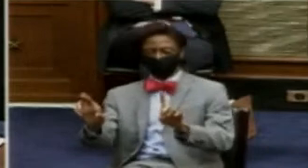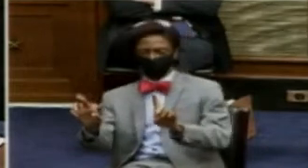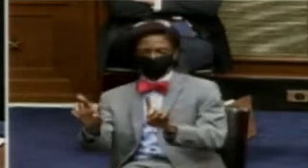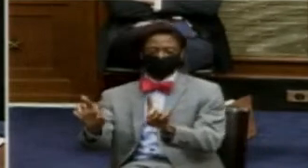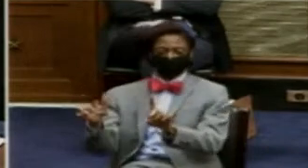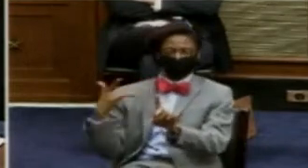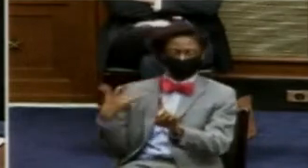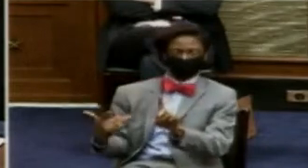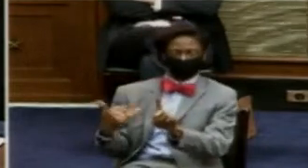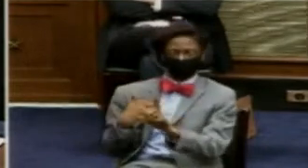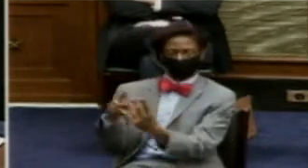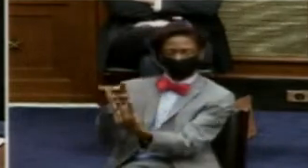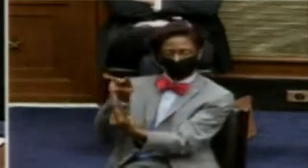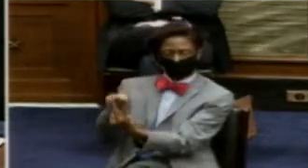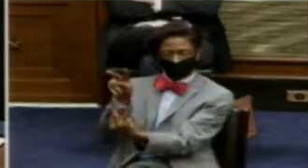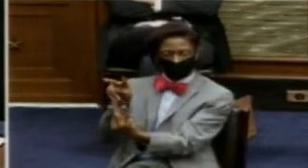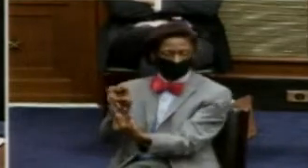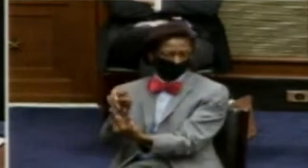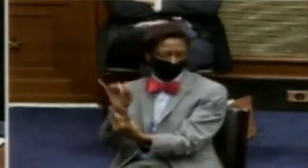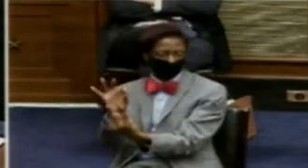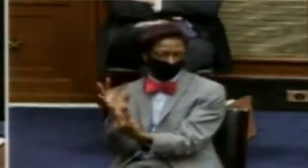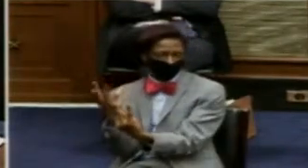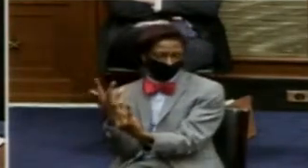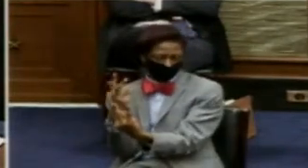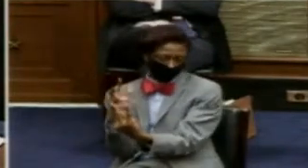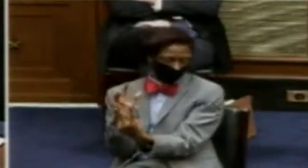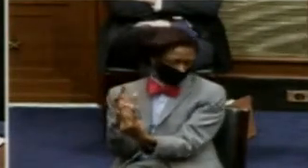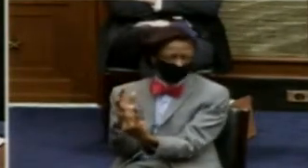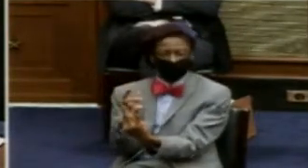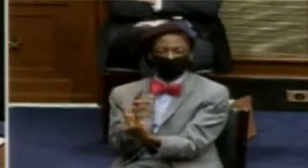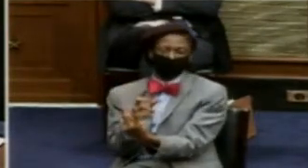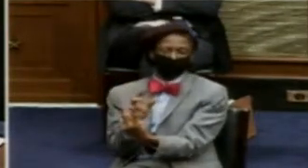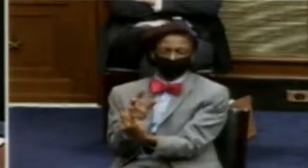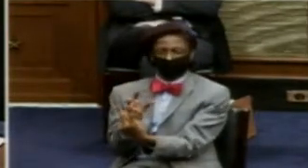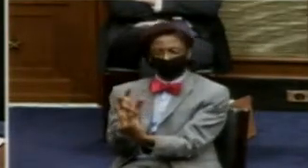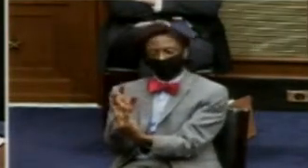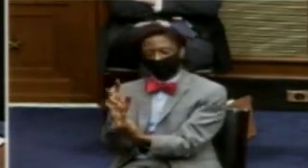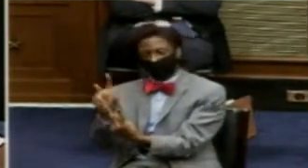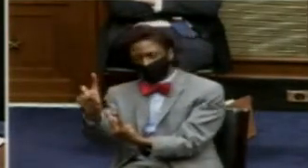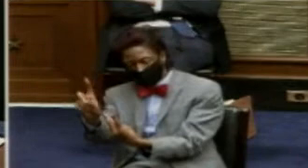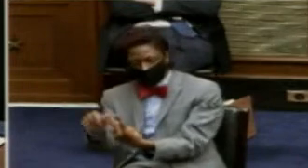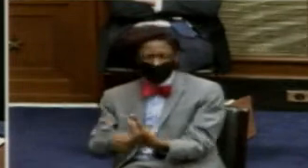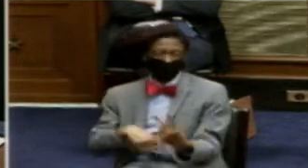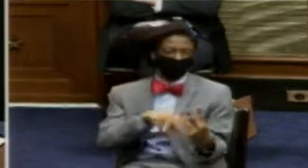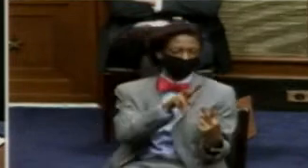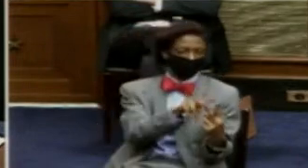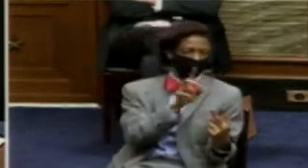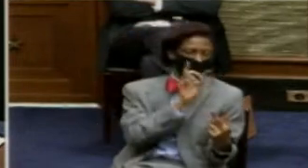be a pairing of a presumed state of one party with a presumed state of another party.